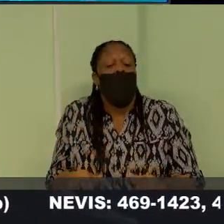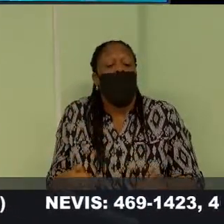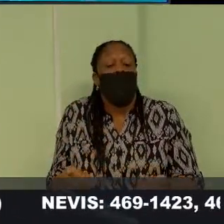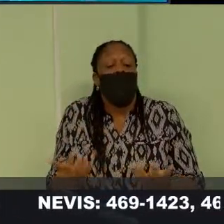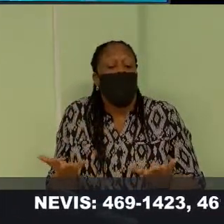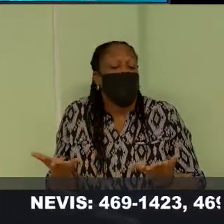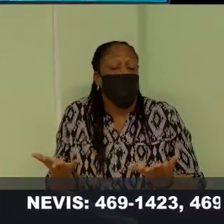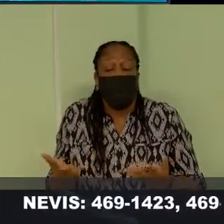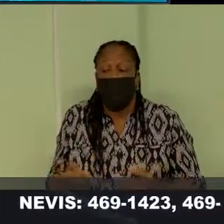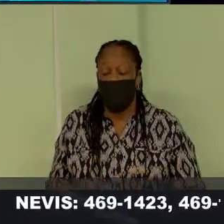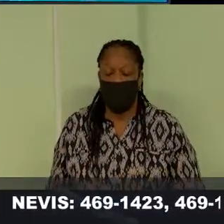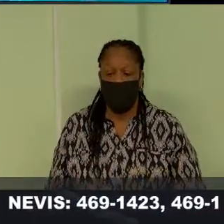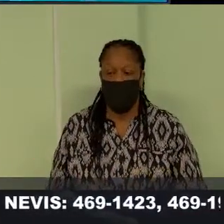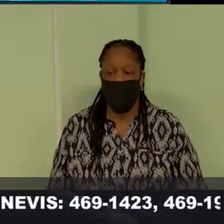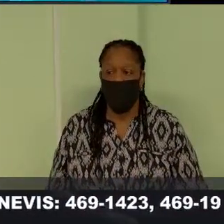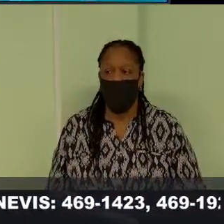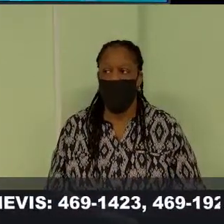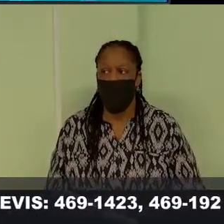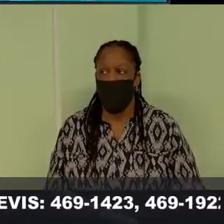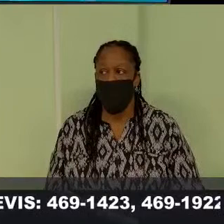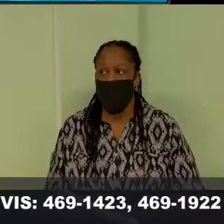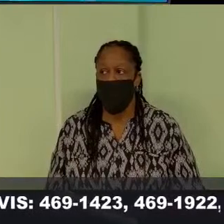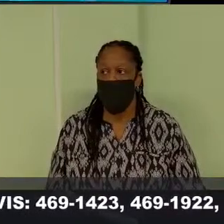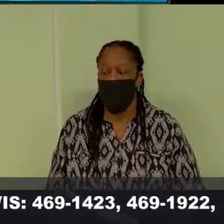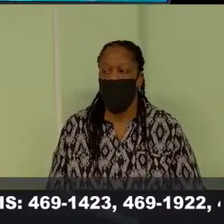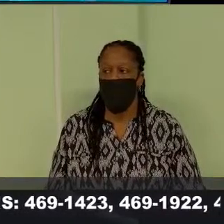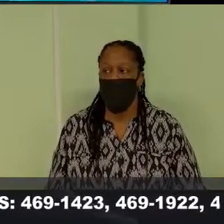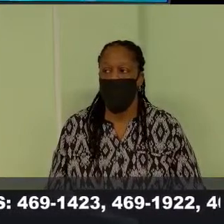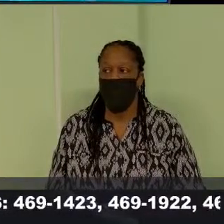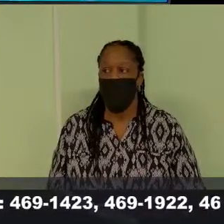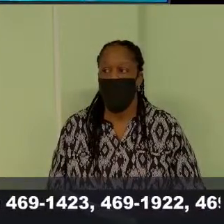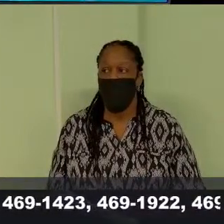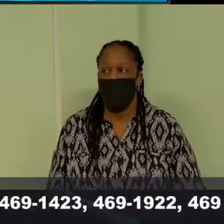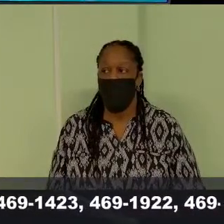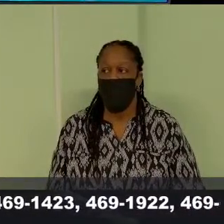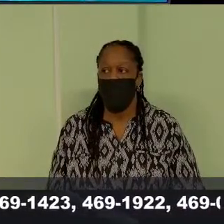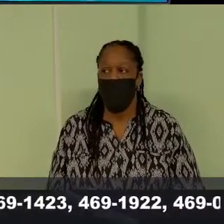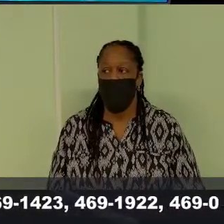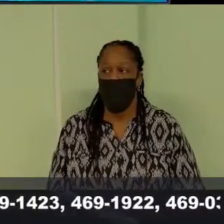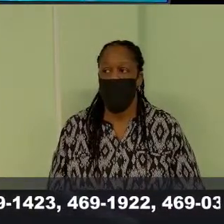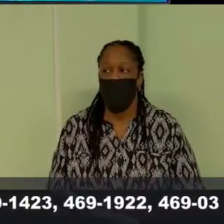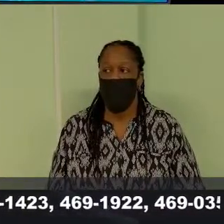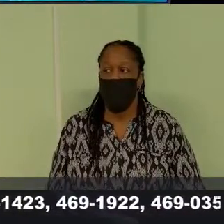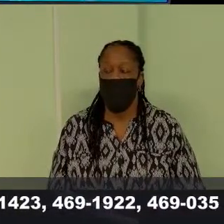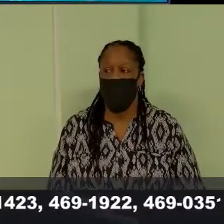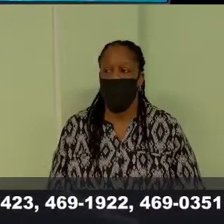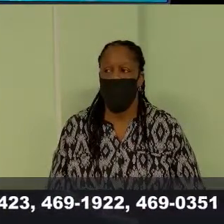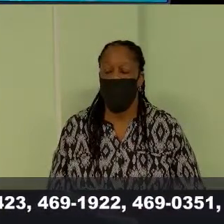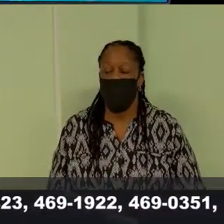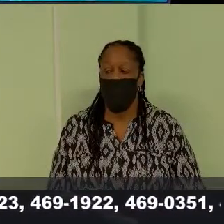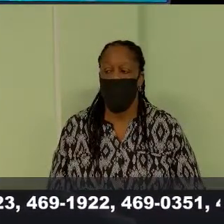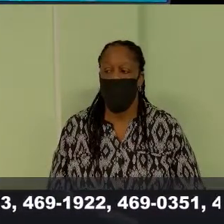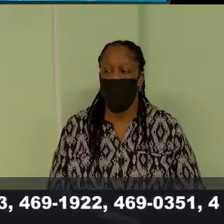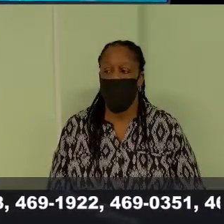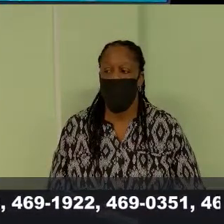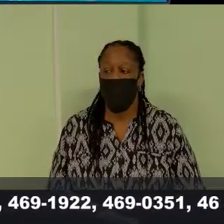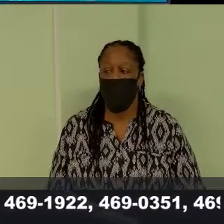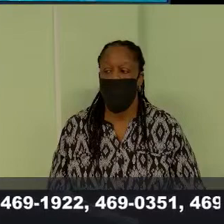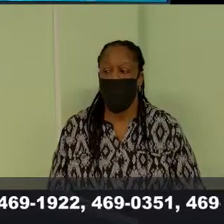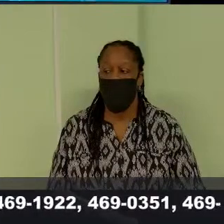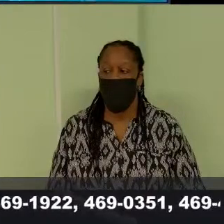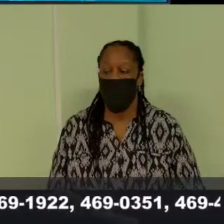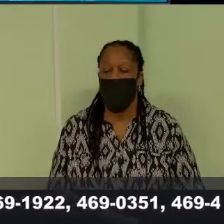reservation personnel at that hotel. So basically, that's a summary of the present rate. Thanks.